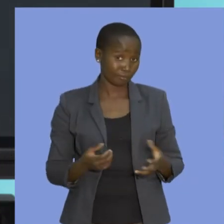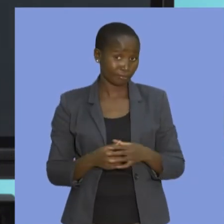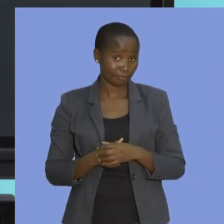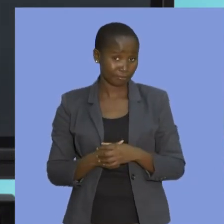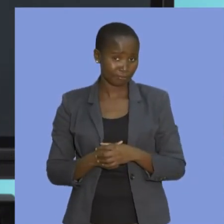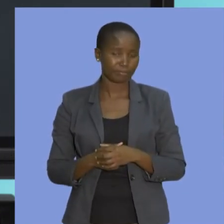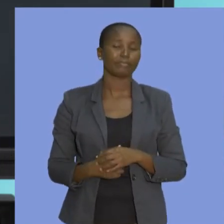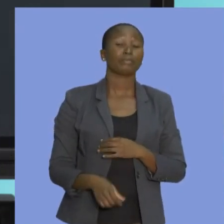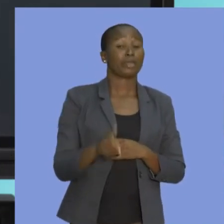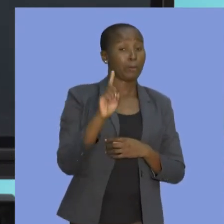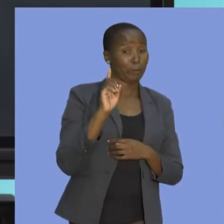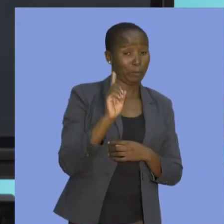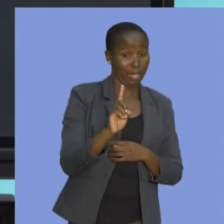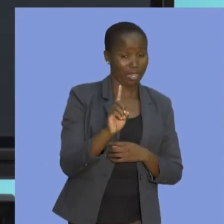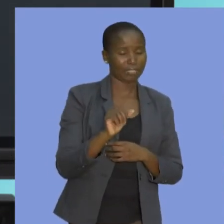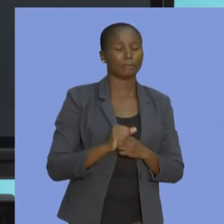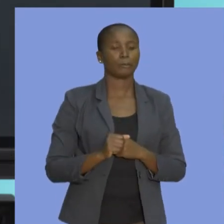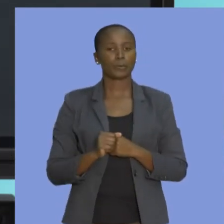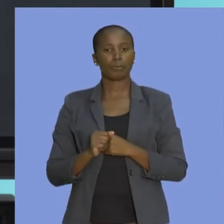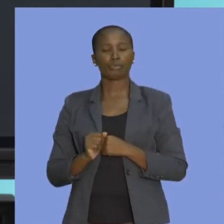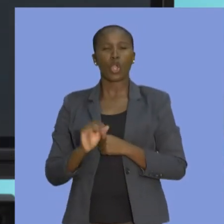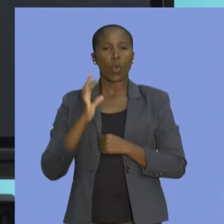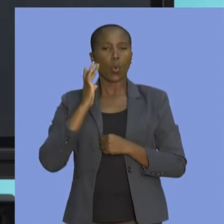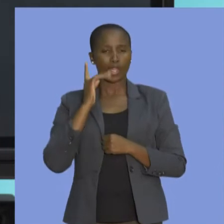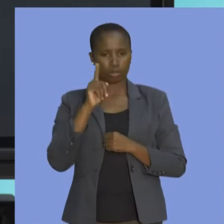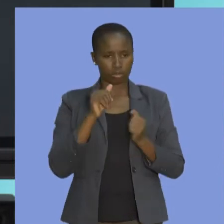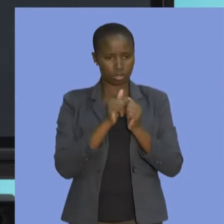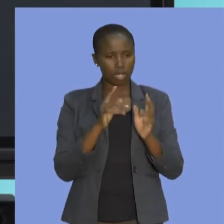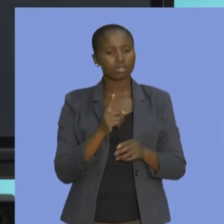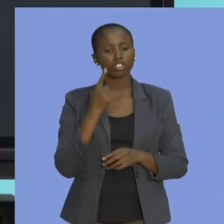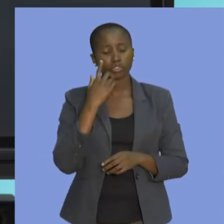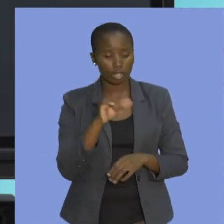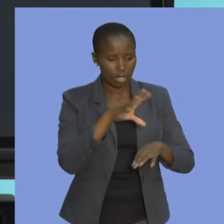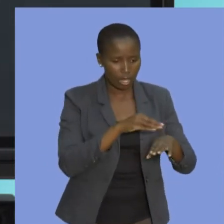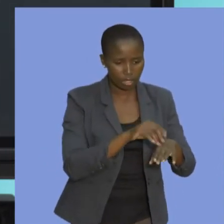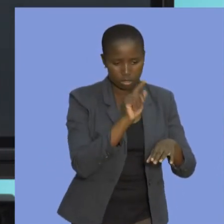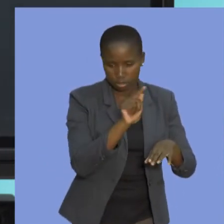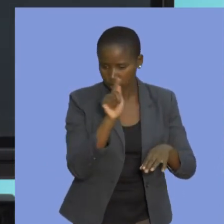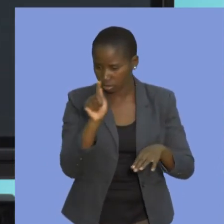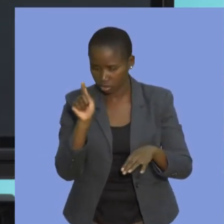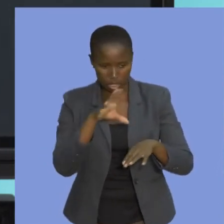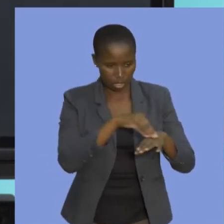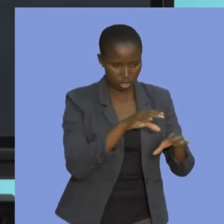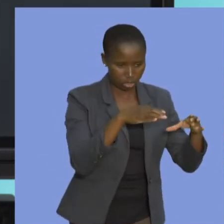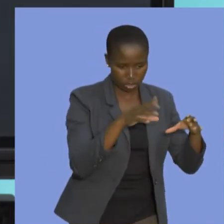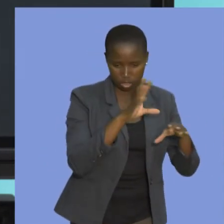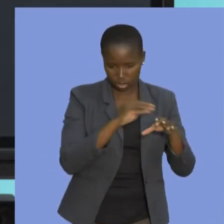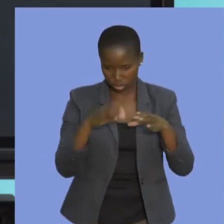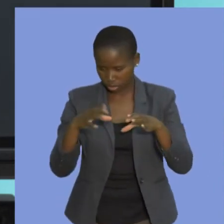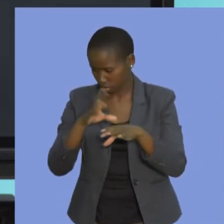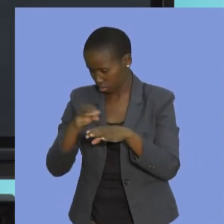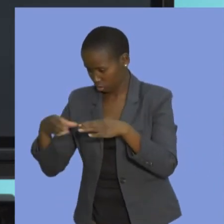But now when we start grouping according to age, and say between the age of that and that, that is